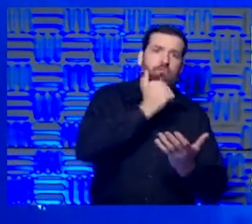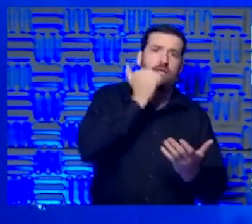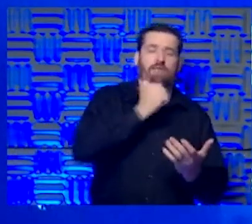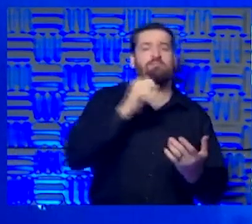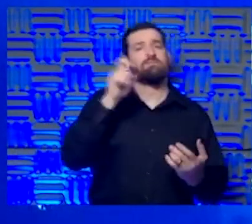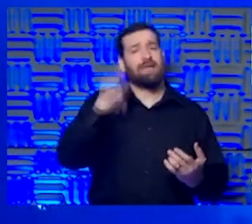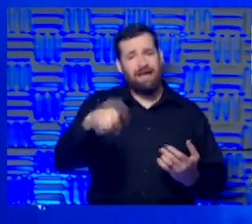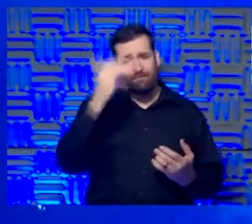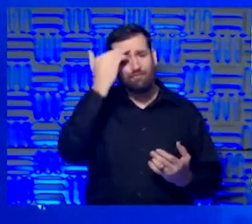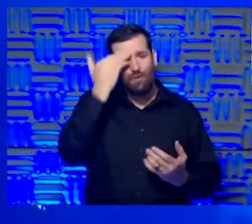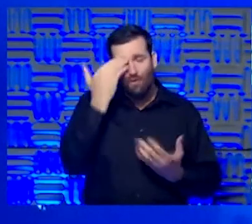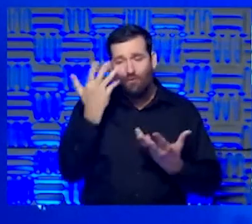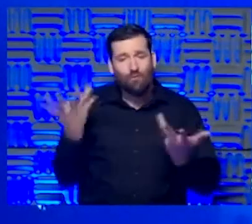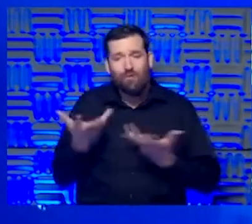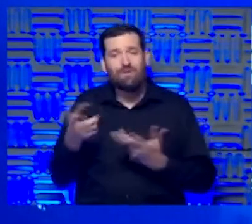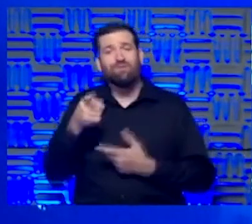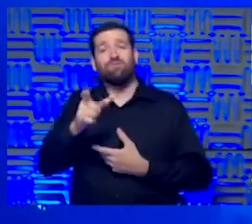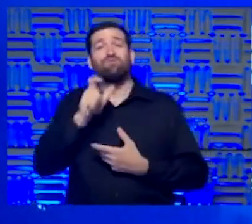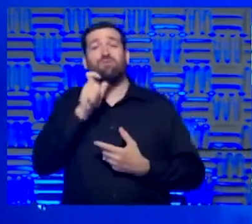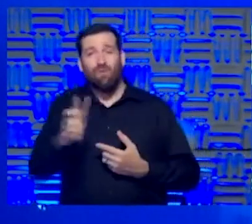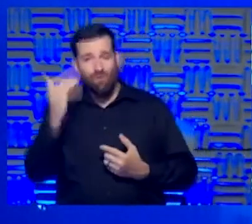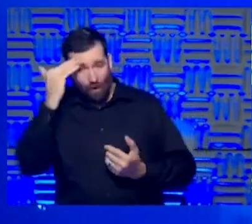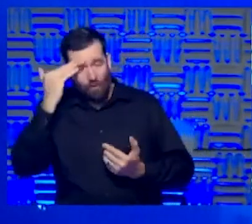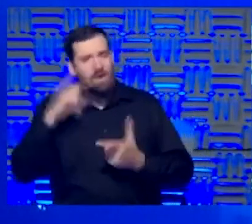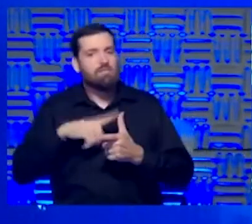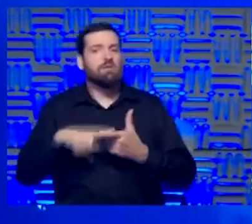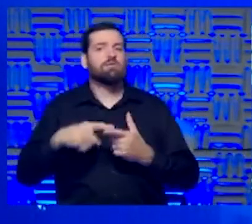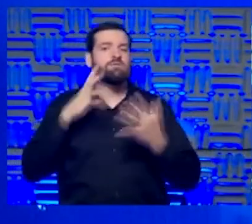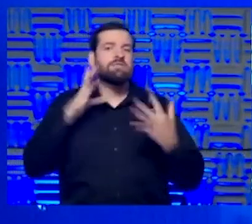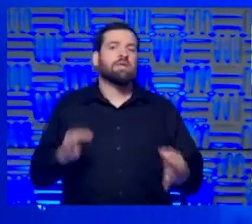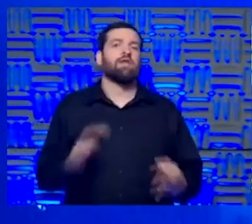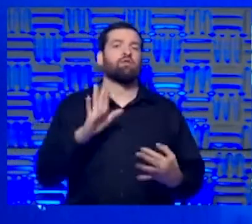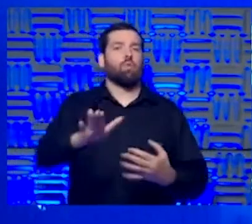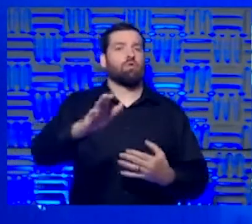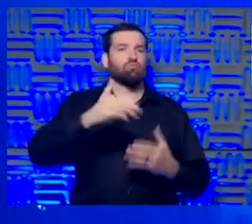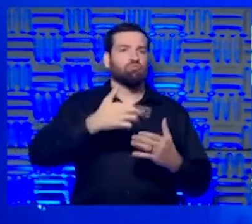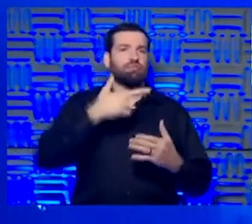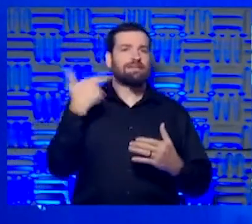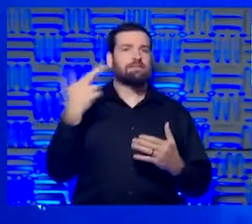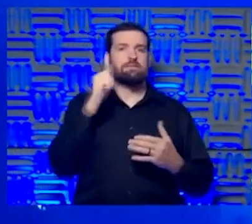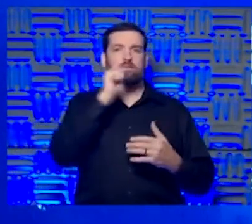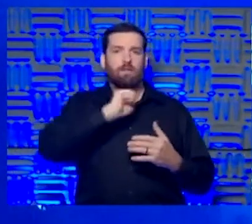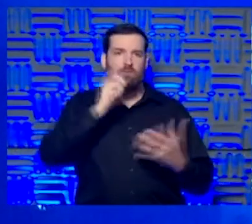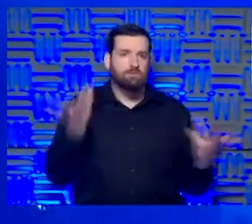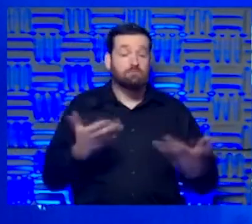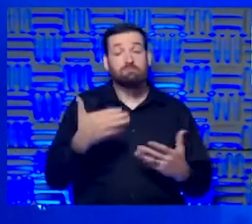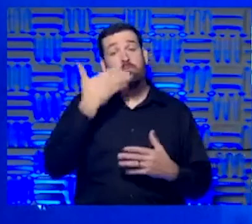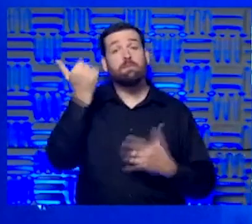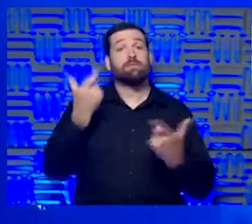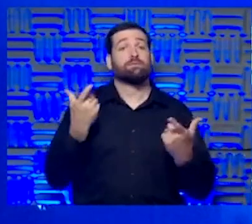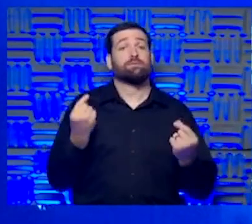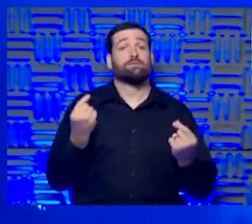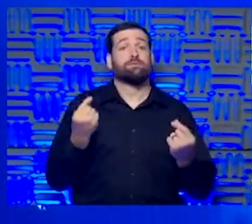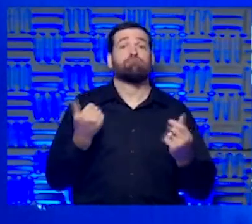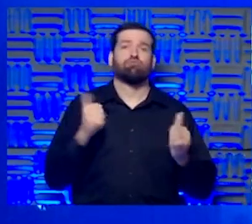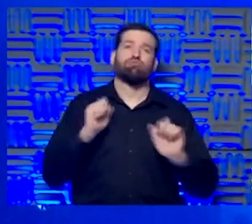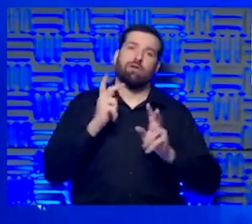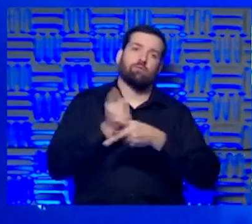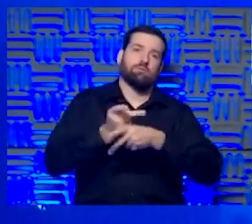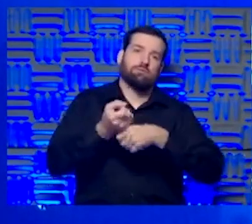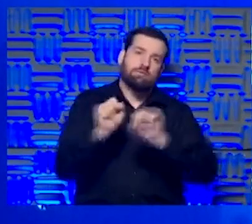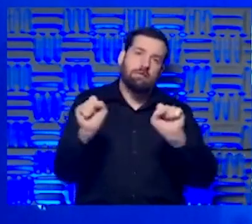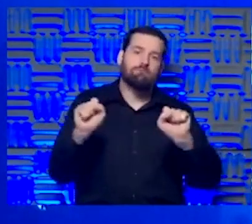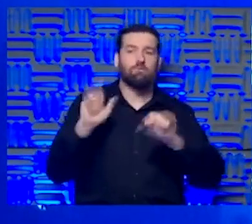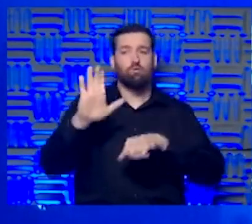have to know what you don't know, and then you have to decide what your risk tolerance is. the best thing you can do is try and stay safe. Keep your